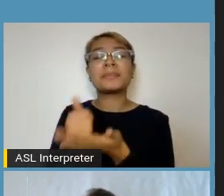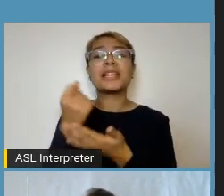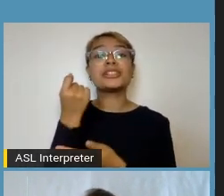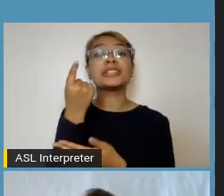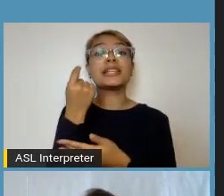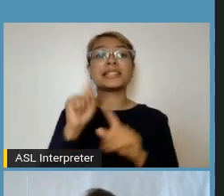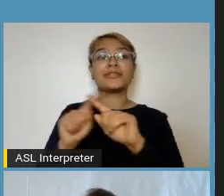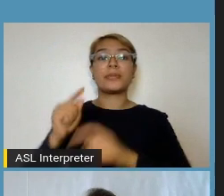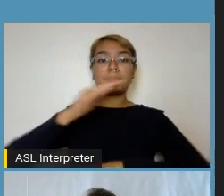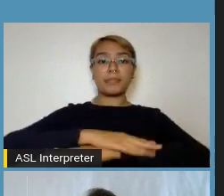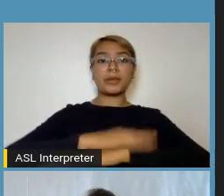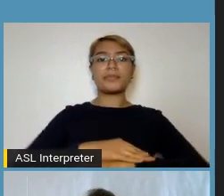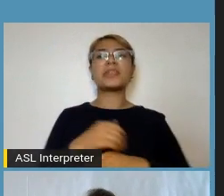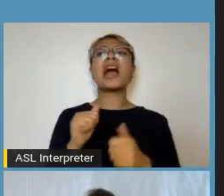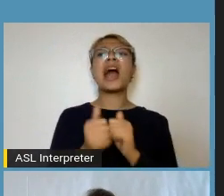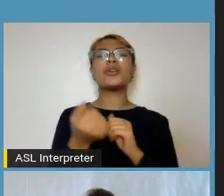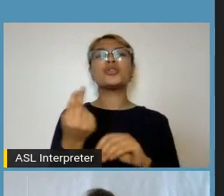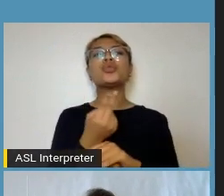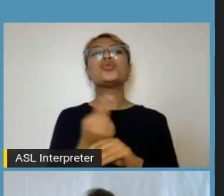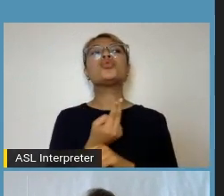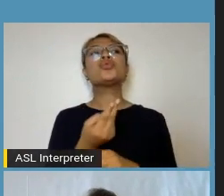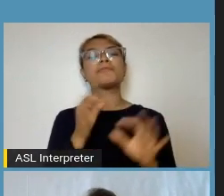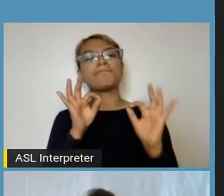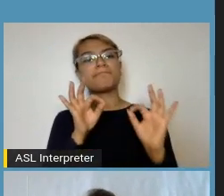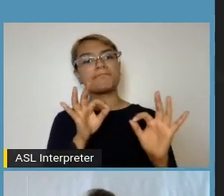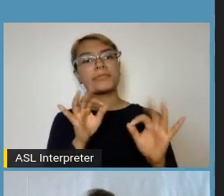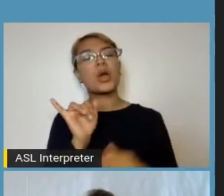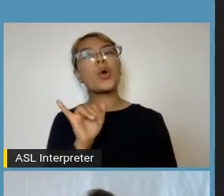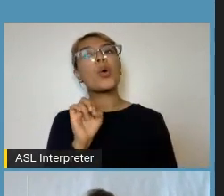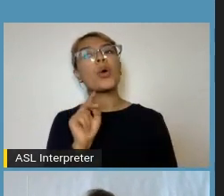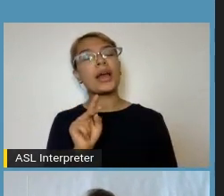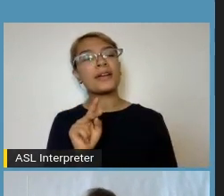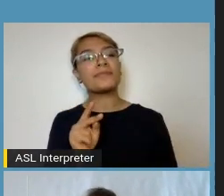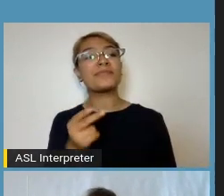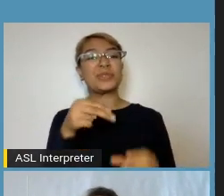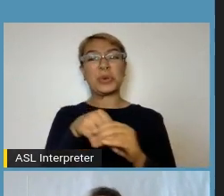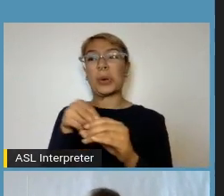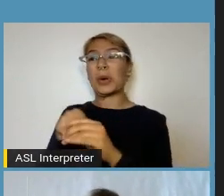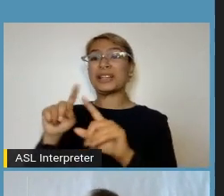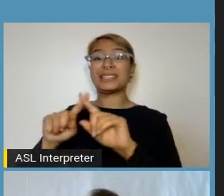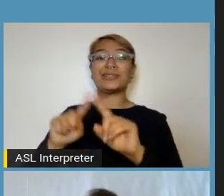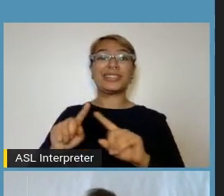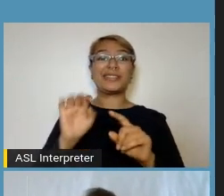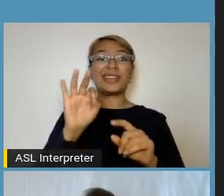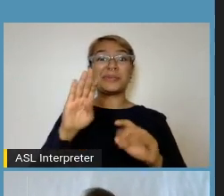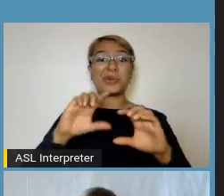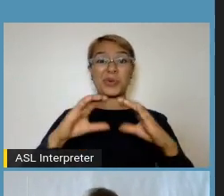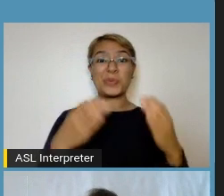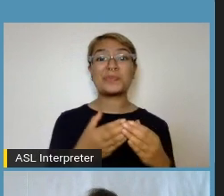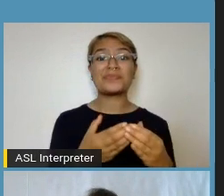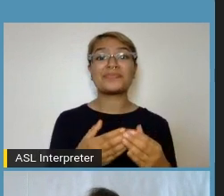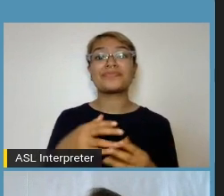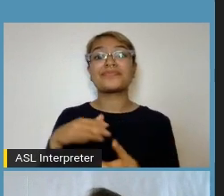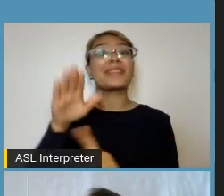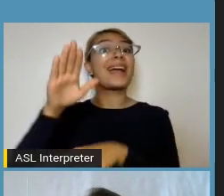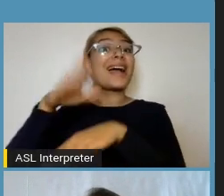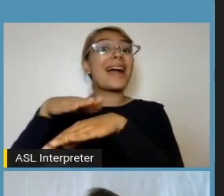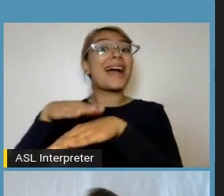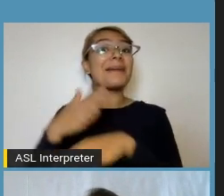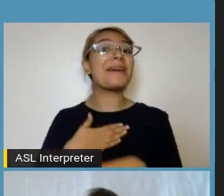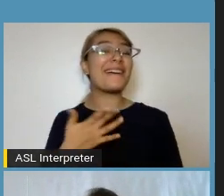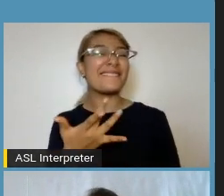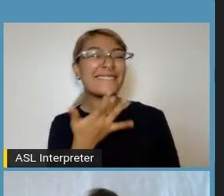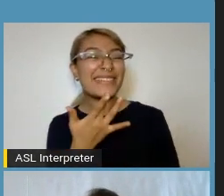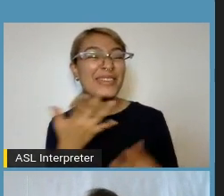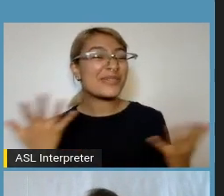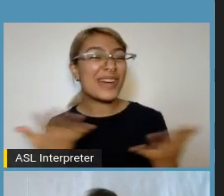how to use them effectively. I joined multiple Facebook groups. Heads up, my favorite one is the Museum Social Media